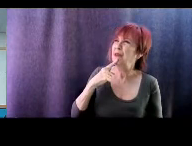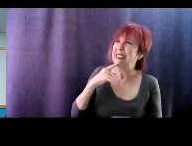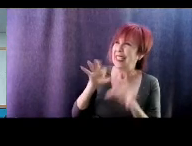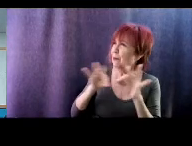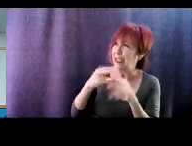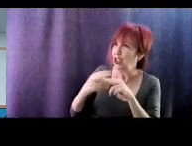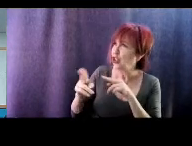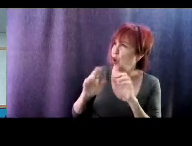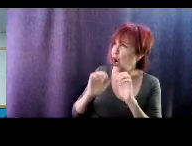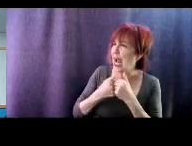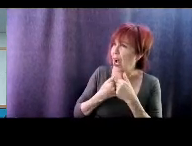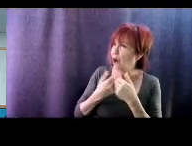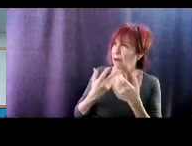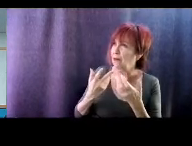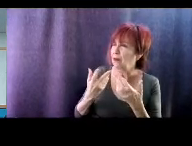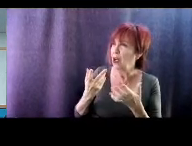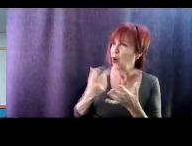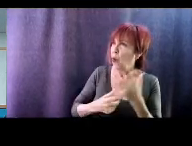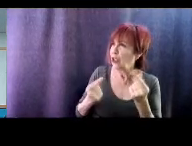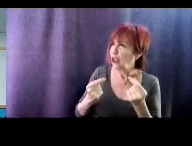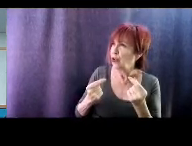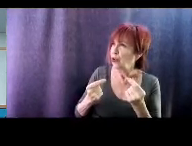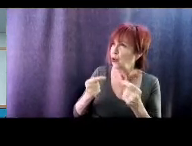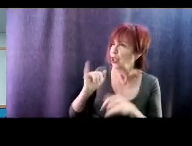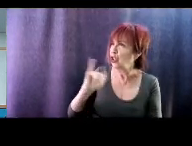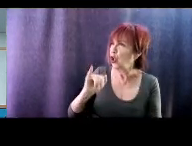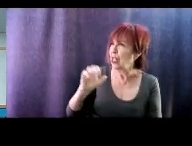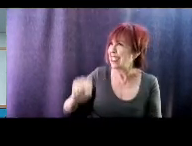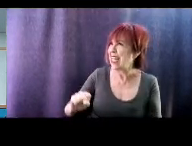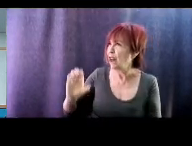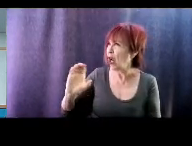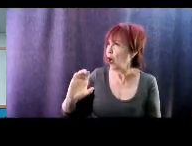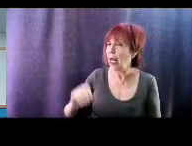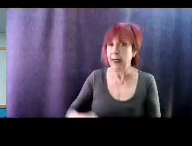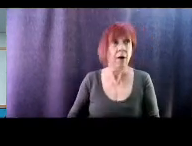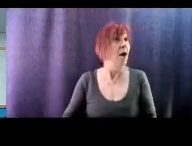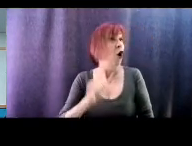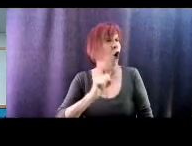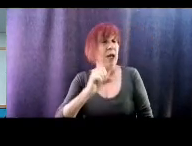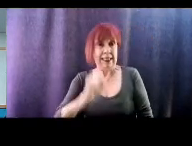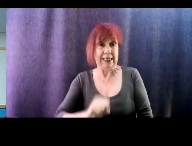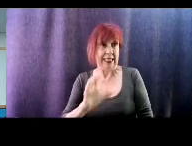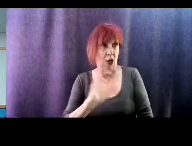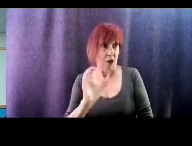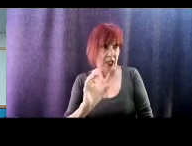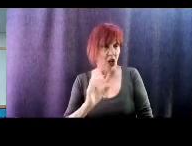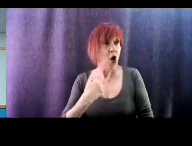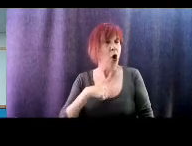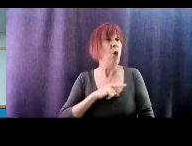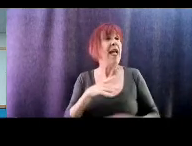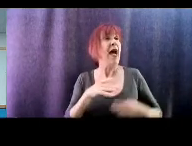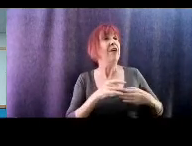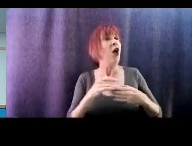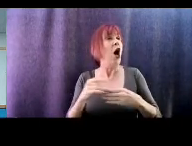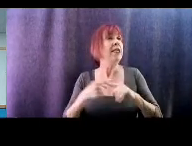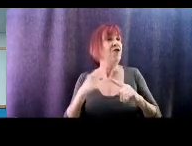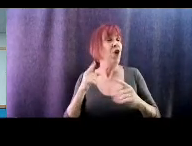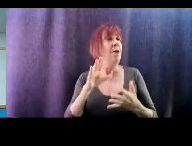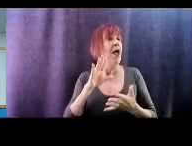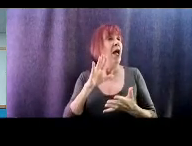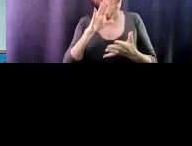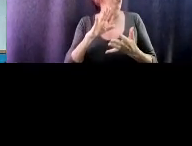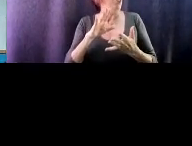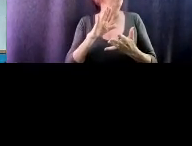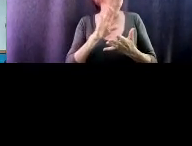they go about insurance in the state of South Carolina? Absolutely. In South Carolina, the guidance that we're given from the Department of Education is to contact somebody in